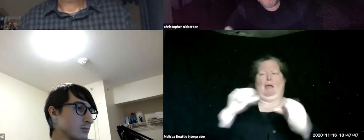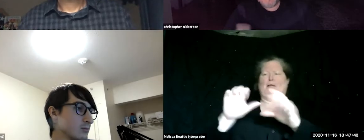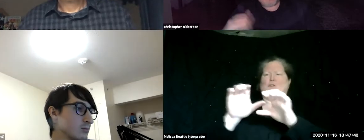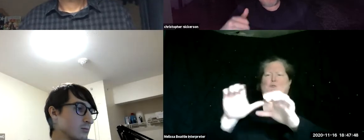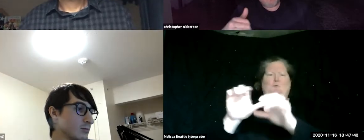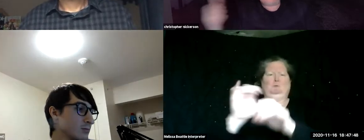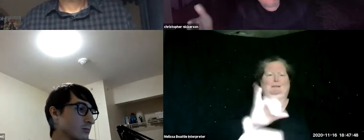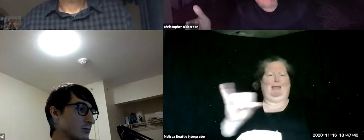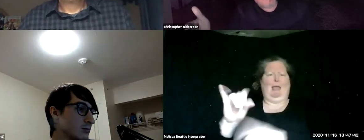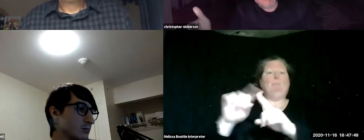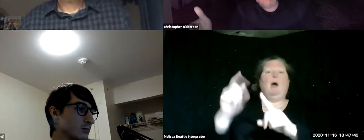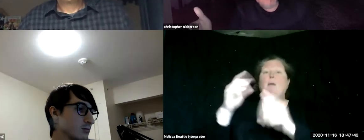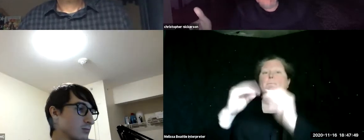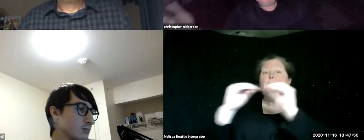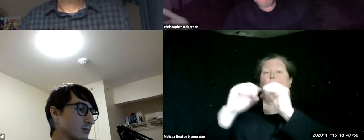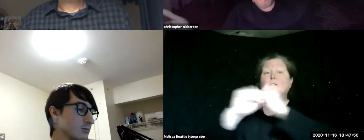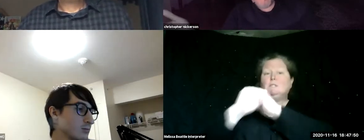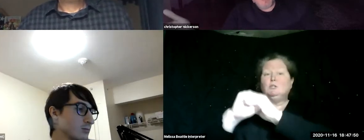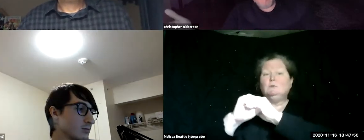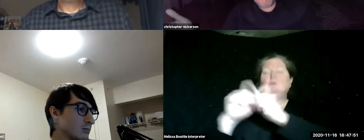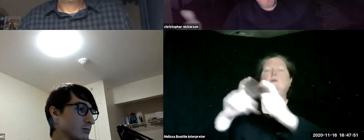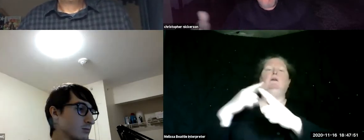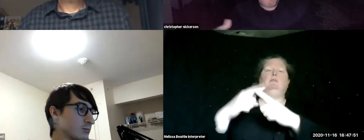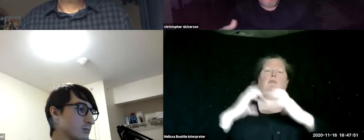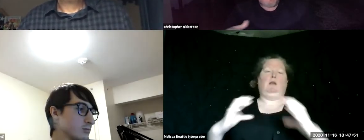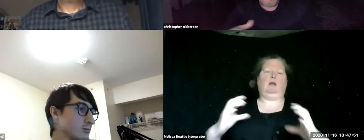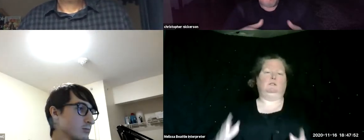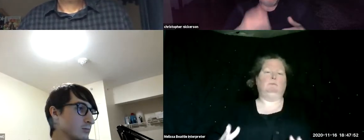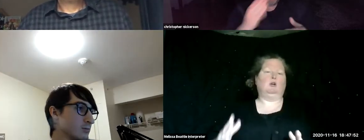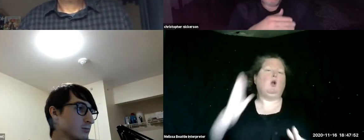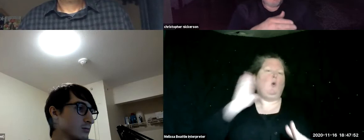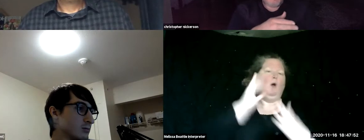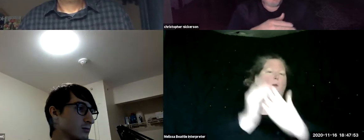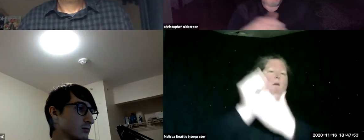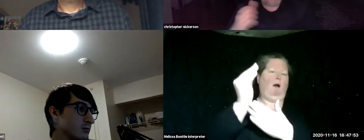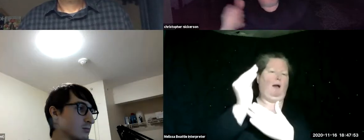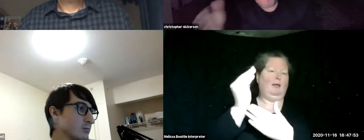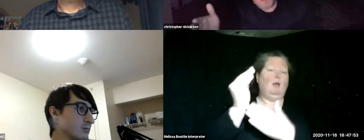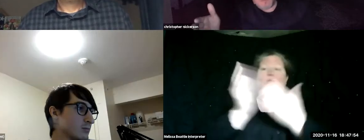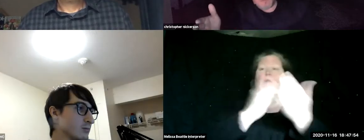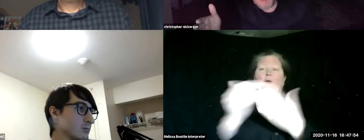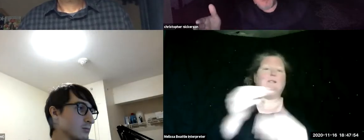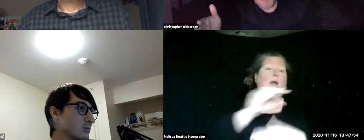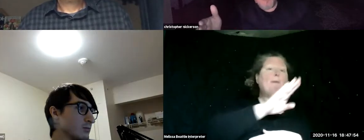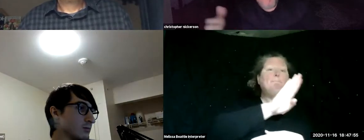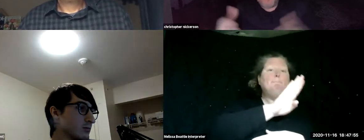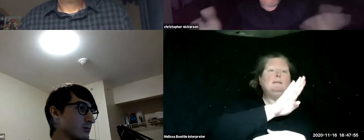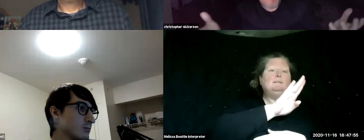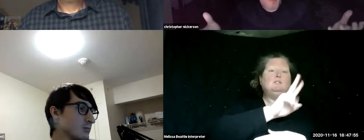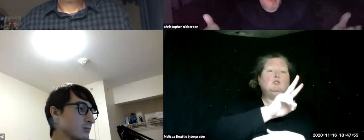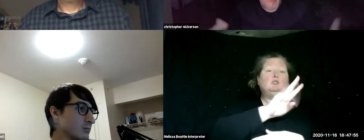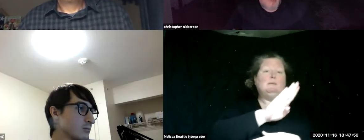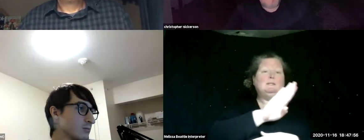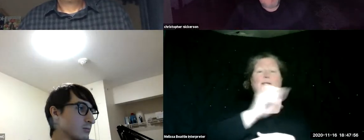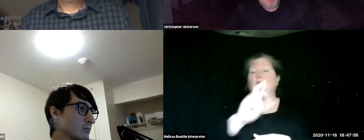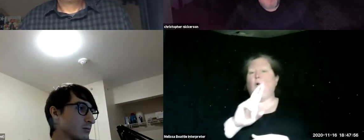more securely, it actually makes the customer more likely to buy. And whether that customer is business to business or it's business to consumer or